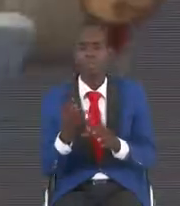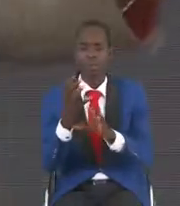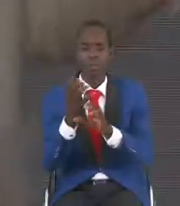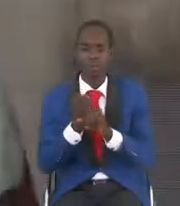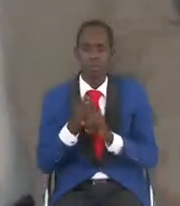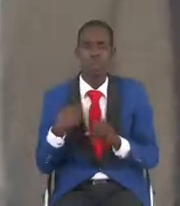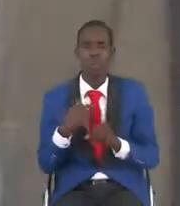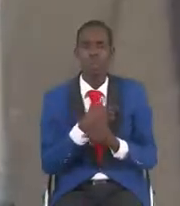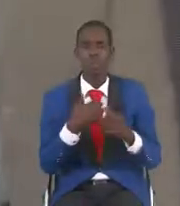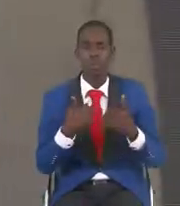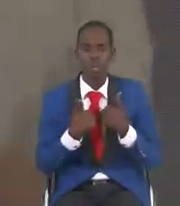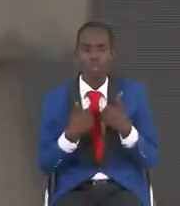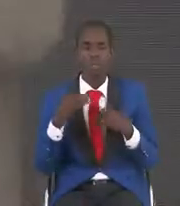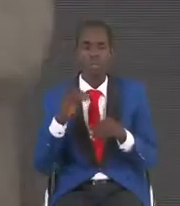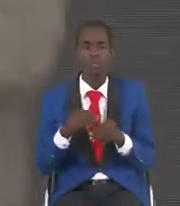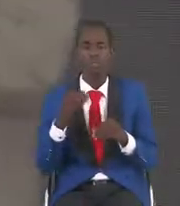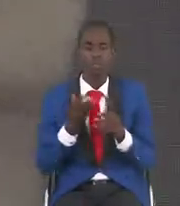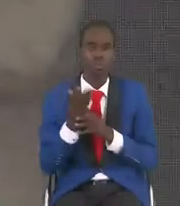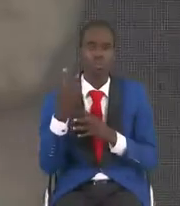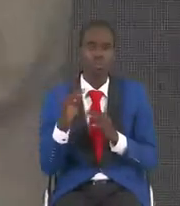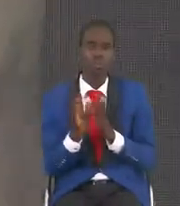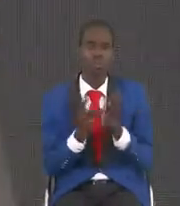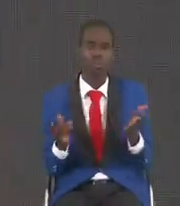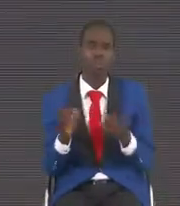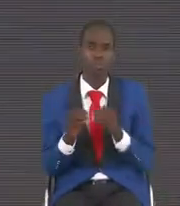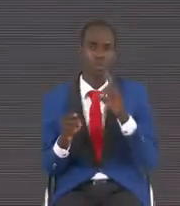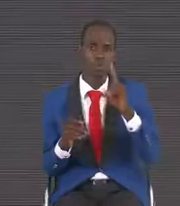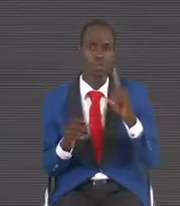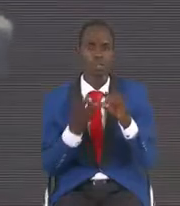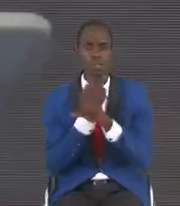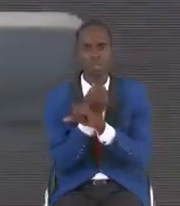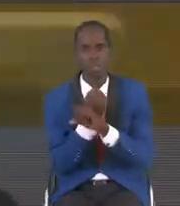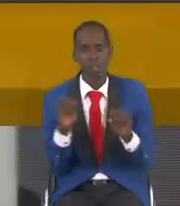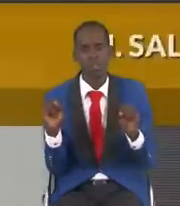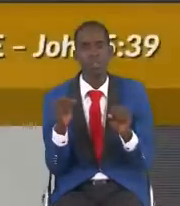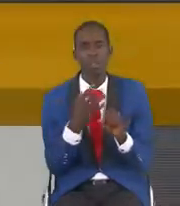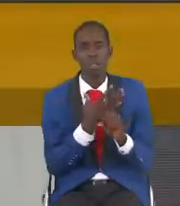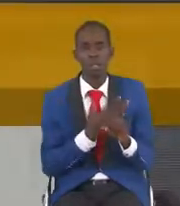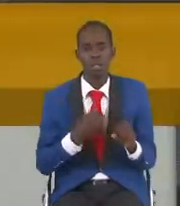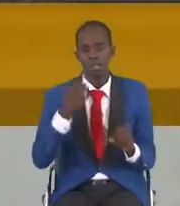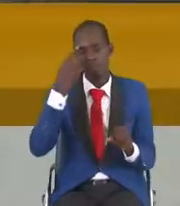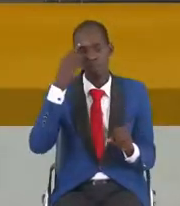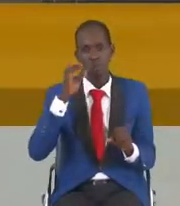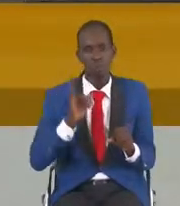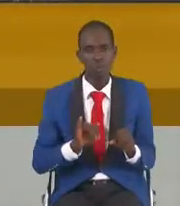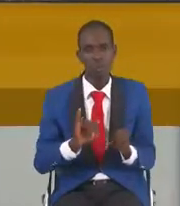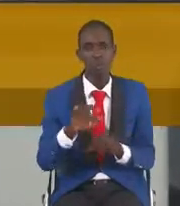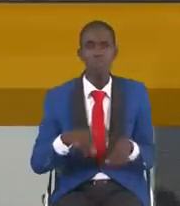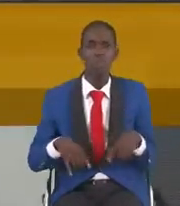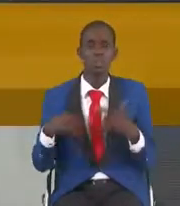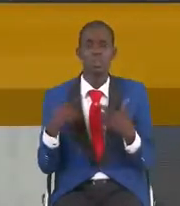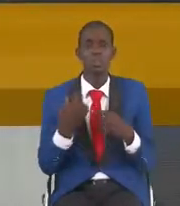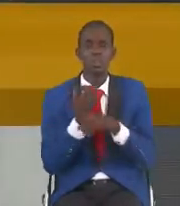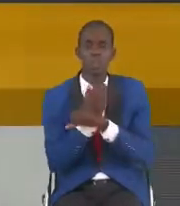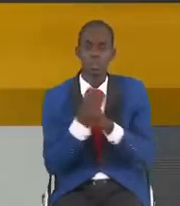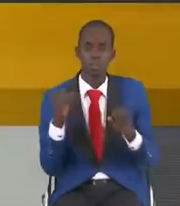have through the scriptures? Number one, salvation and eternal life. We have salvation and eternal life.